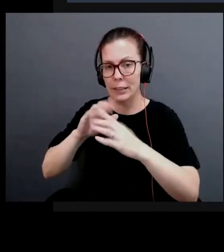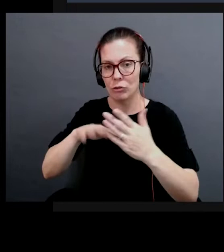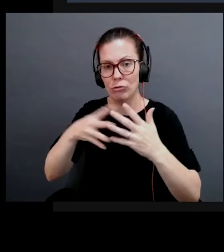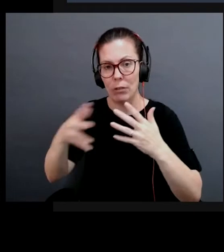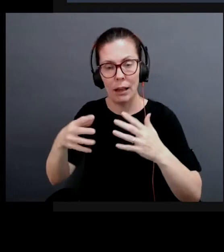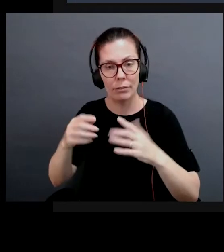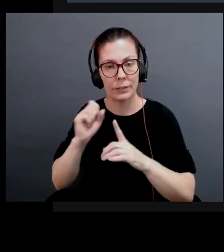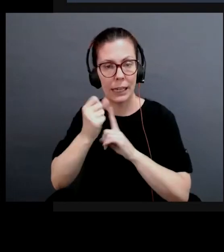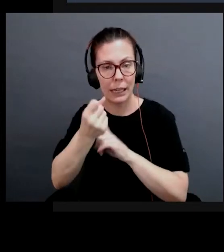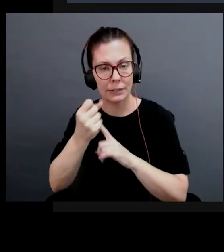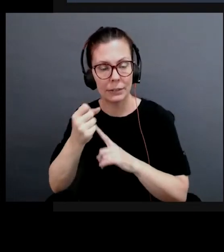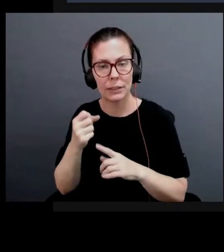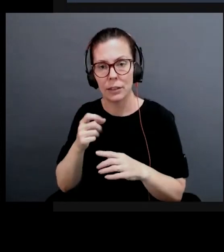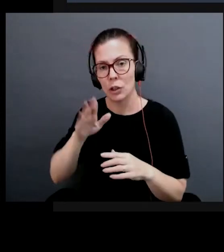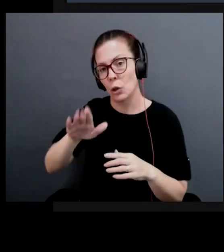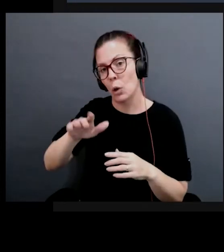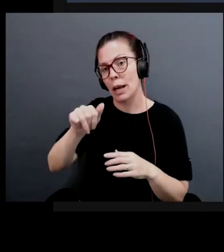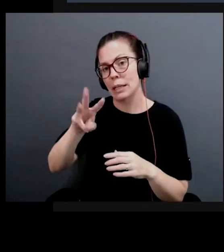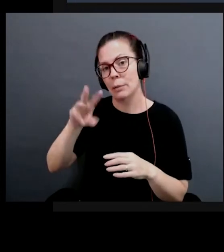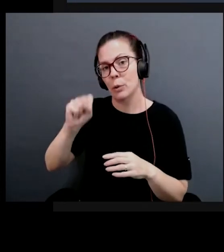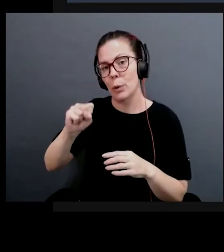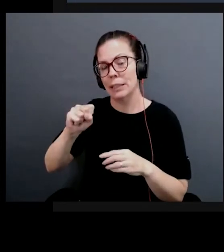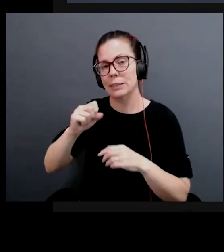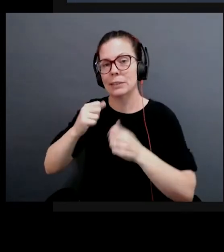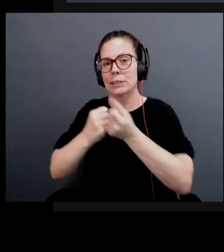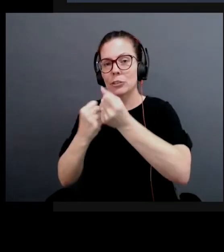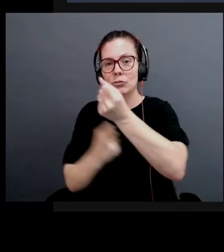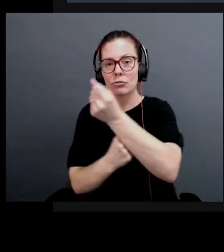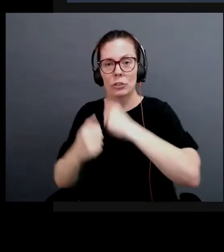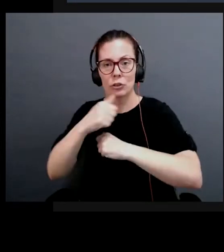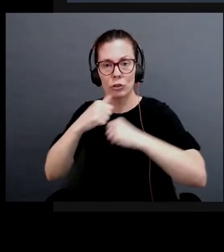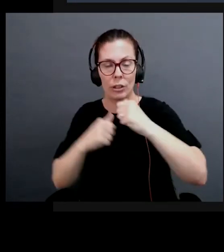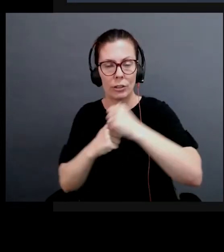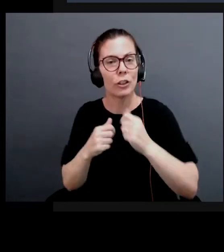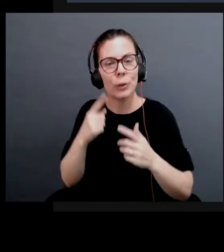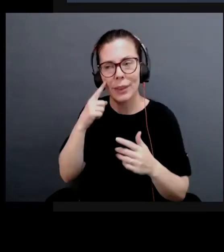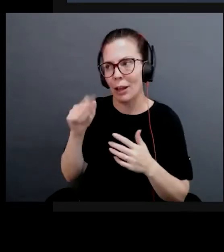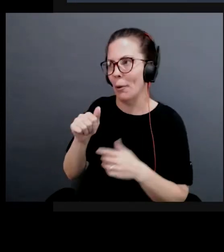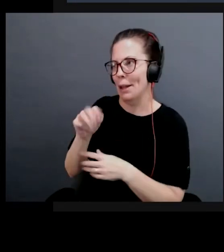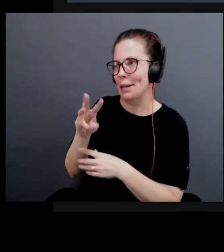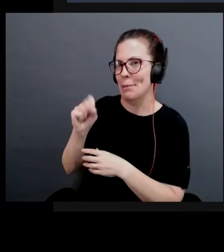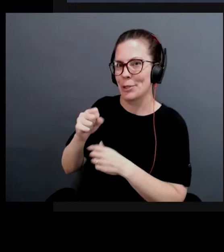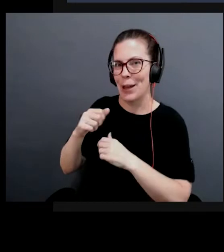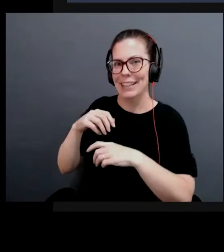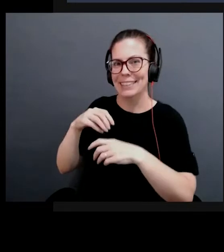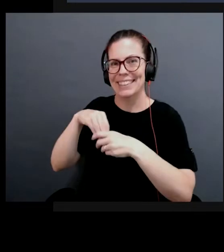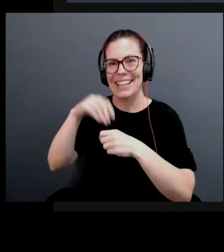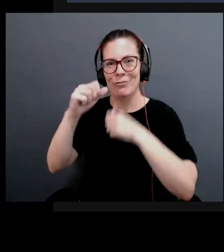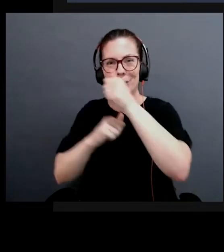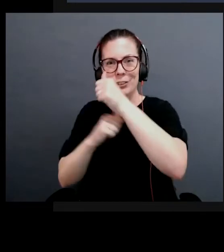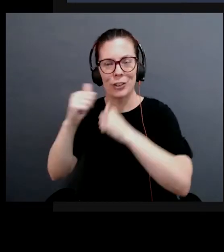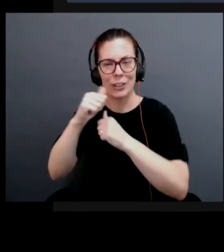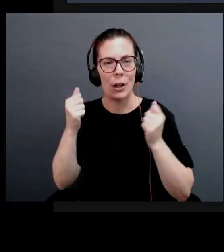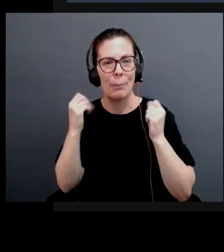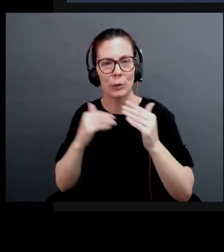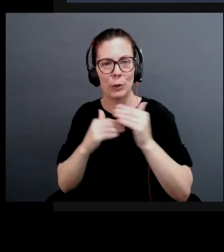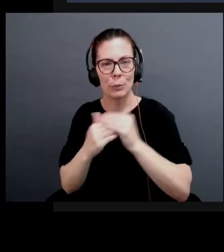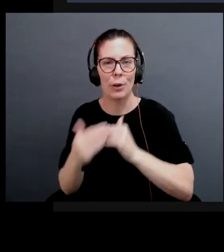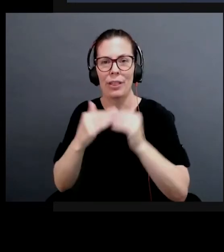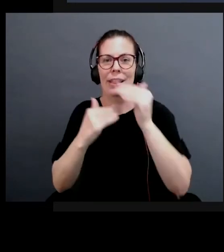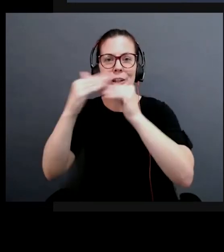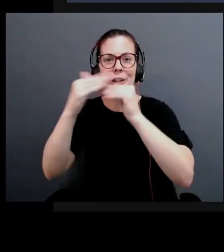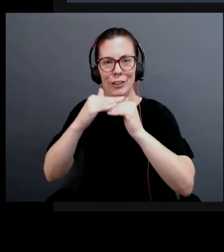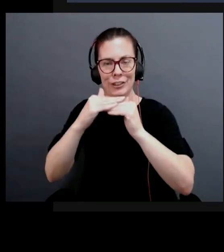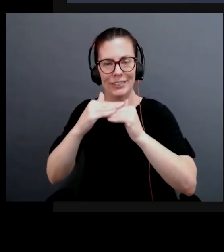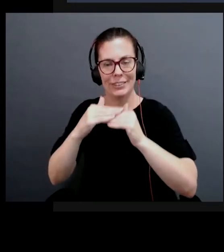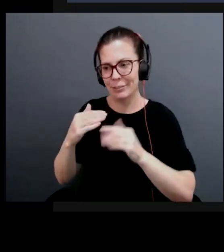like your AWS infrastructure. If you start thinking about this, your AWS infrastructure is multiple layers of different